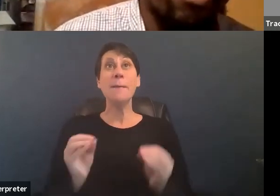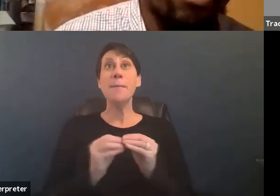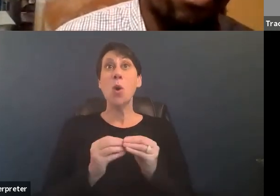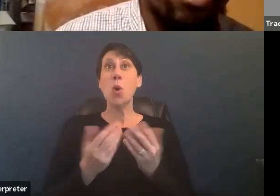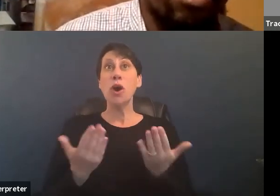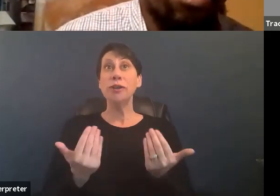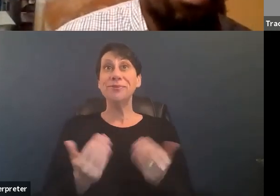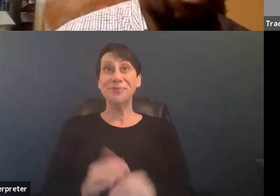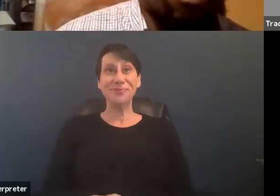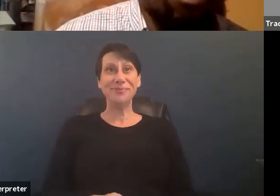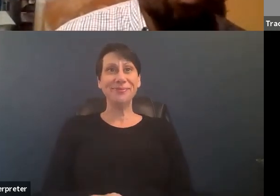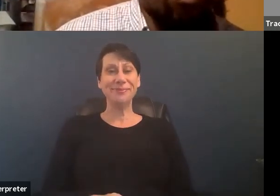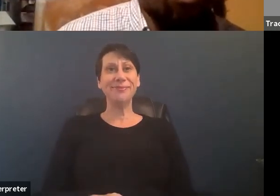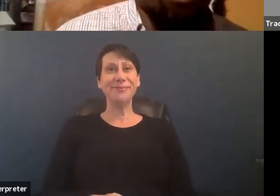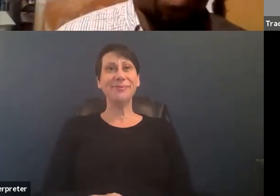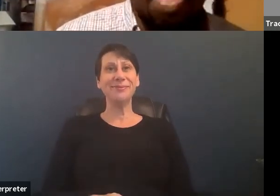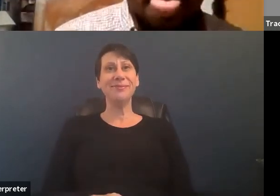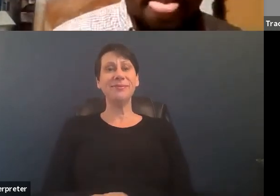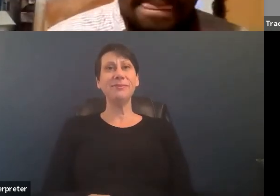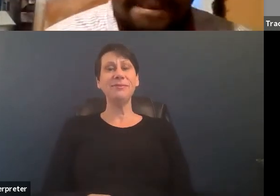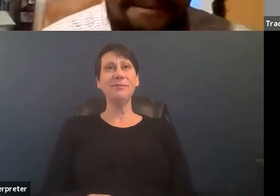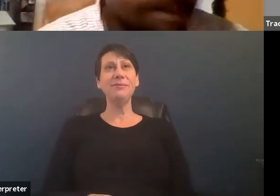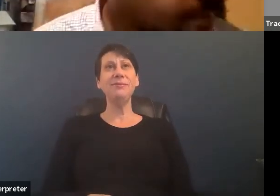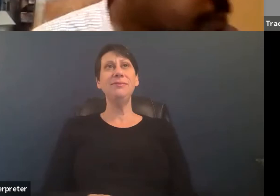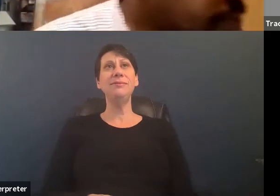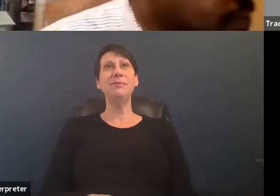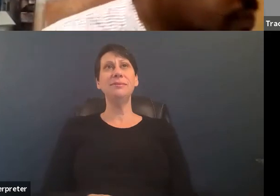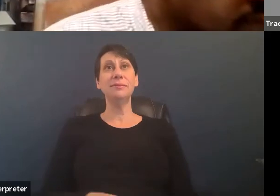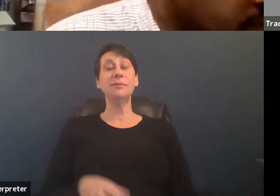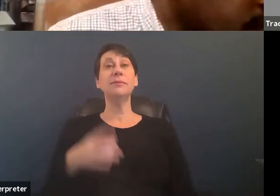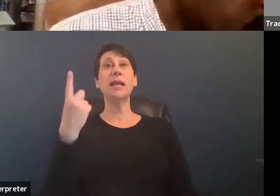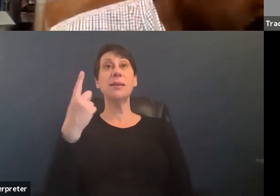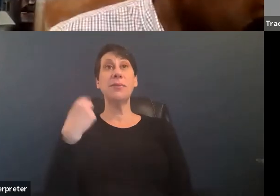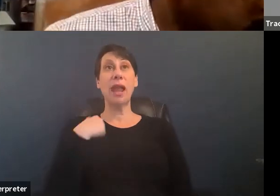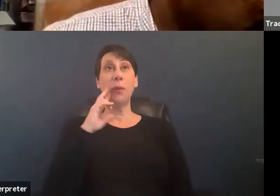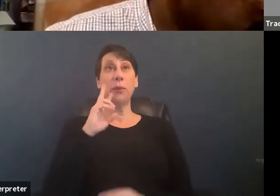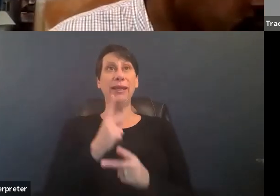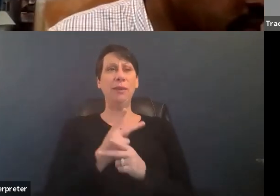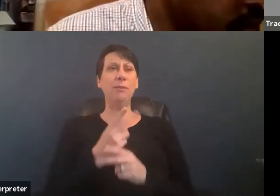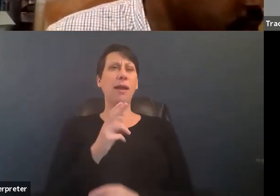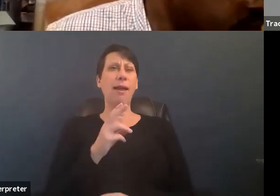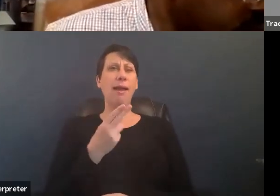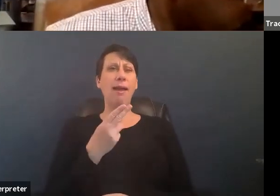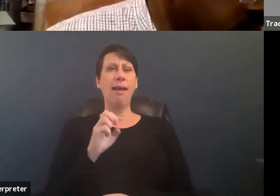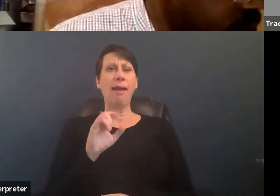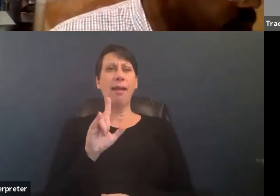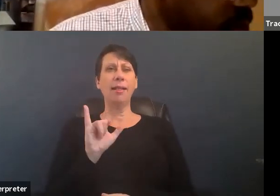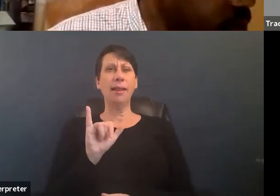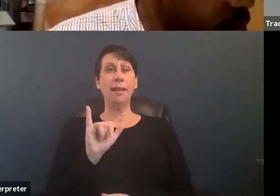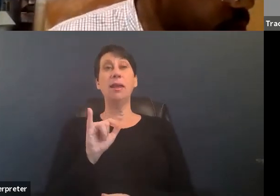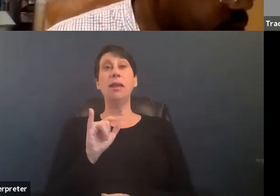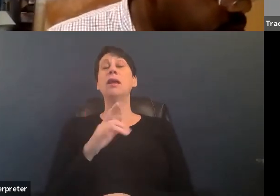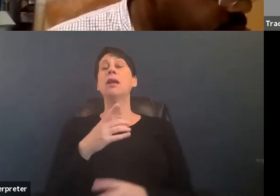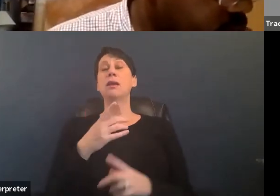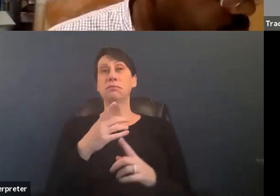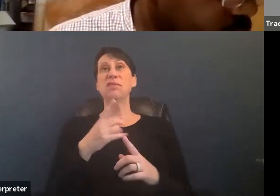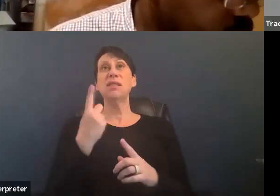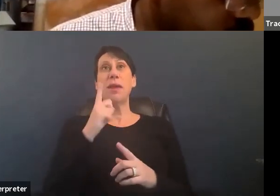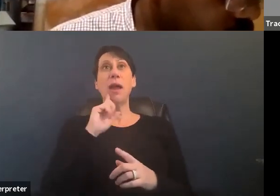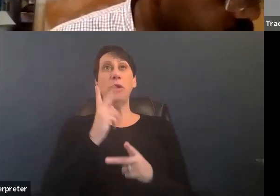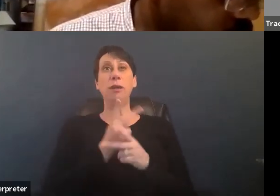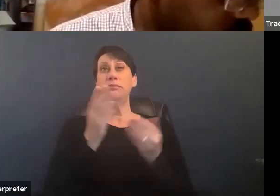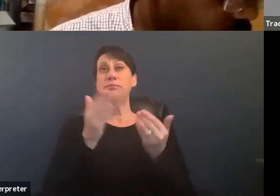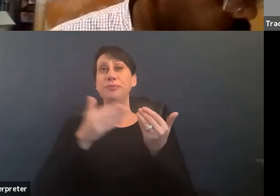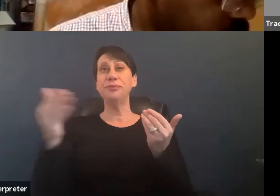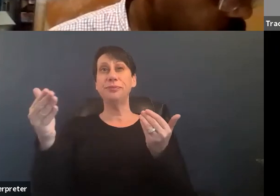Yeah, I think something I plan to bring with me when we reintegrate into the world is just